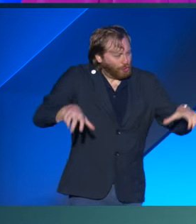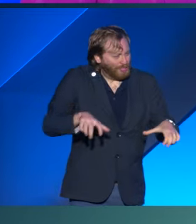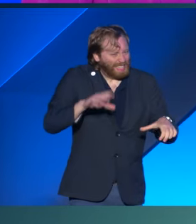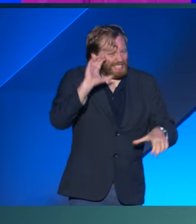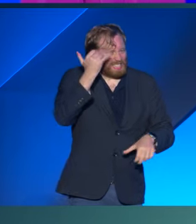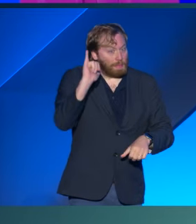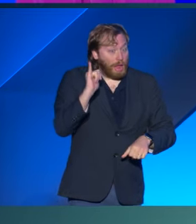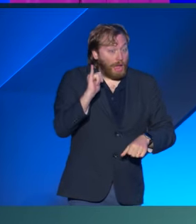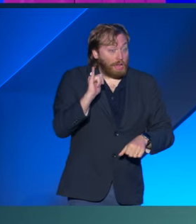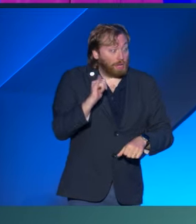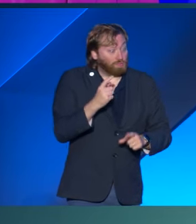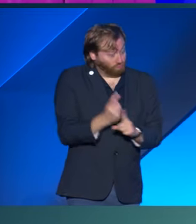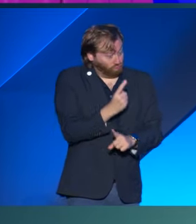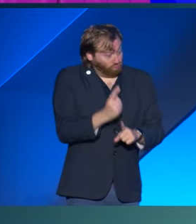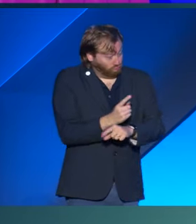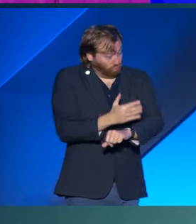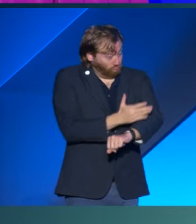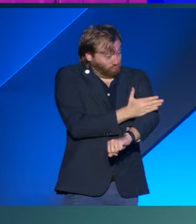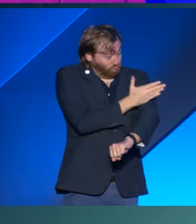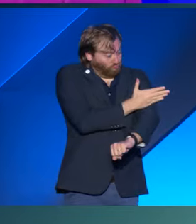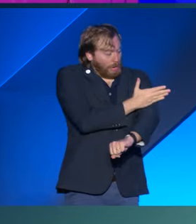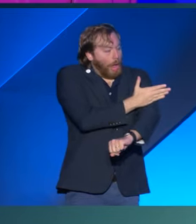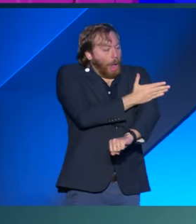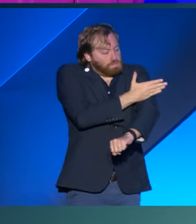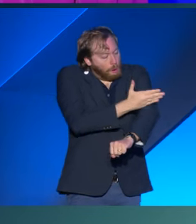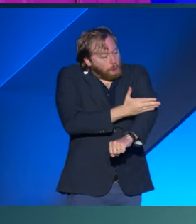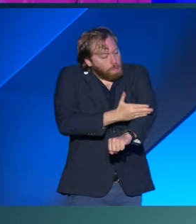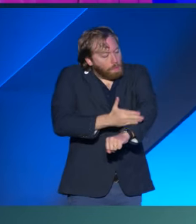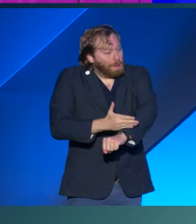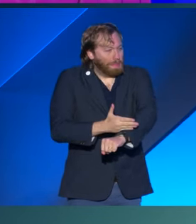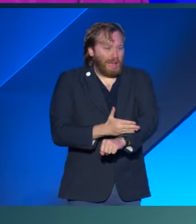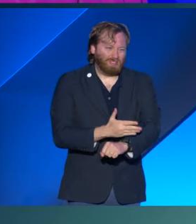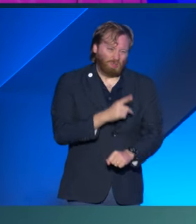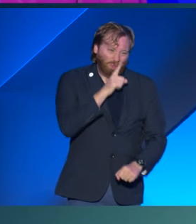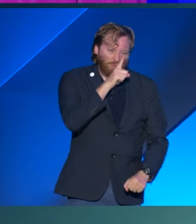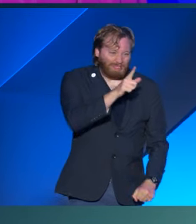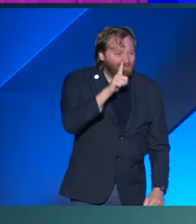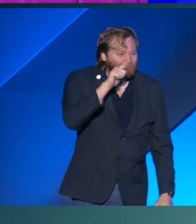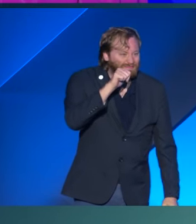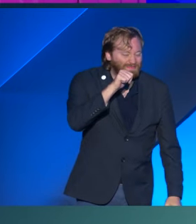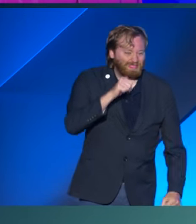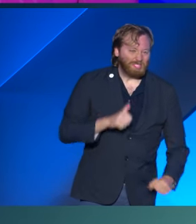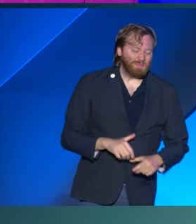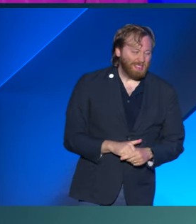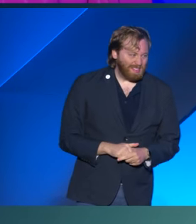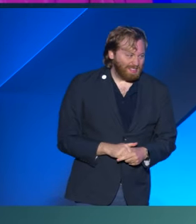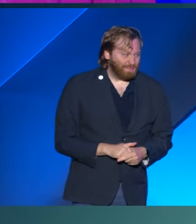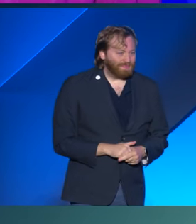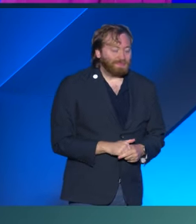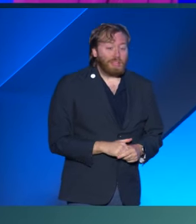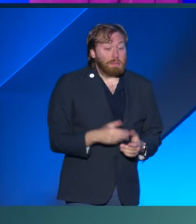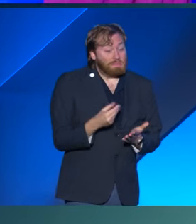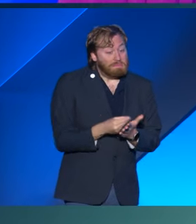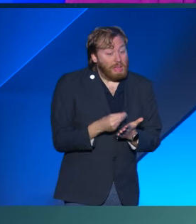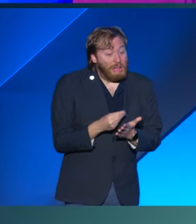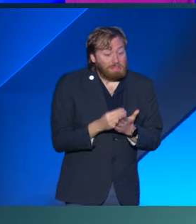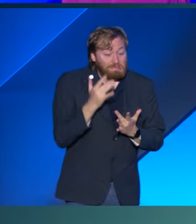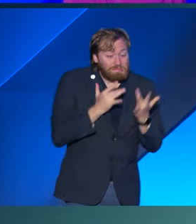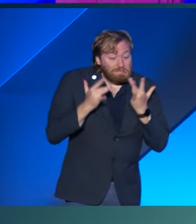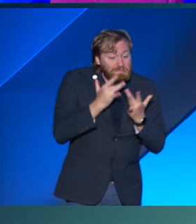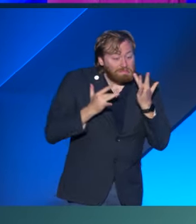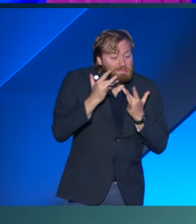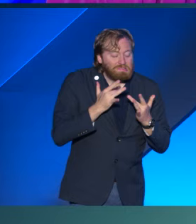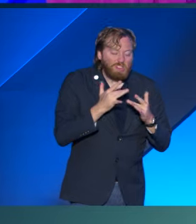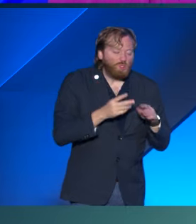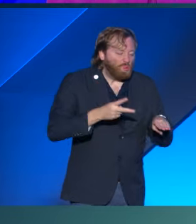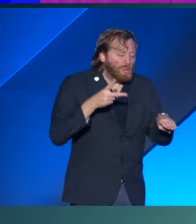progressing forward, much to many practitioners' dismay. From economic downturns causing cuts in